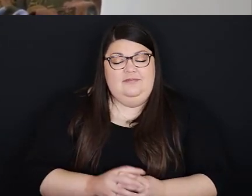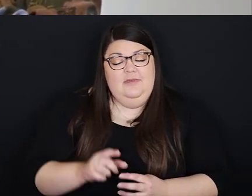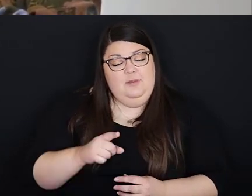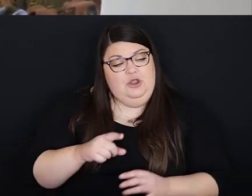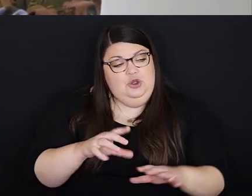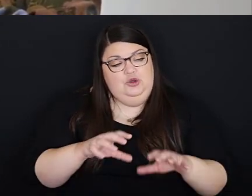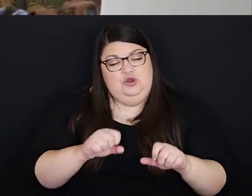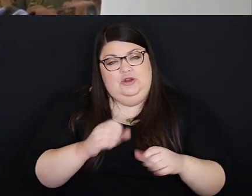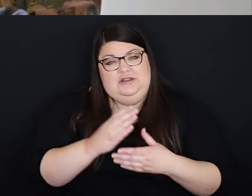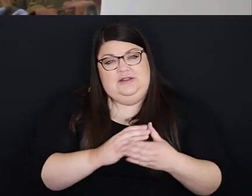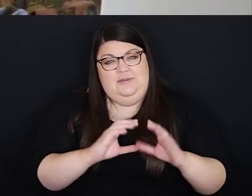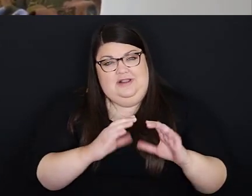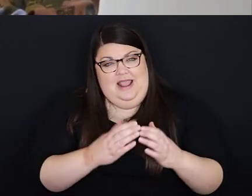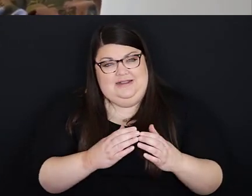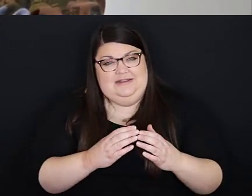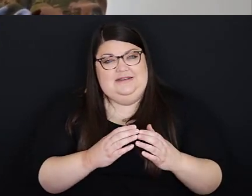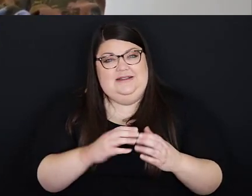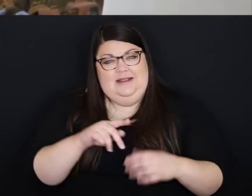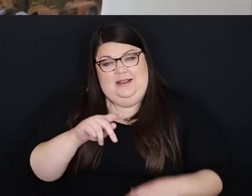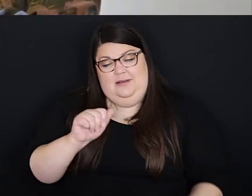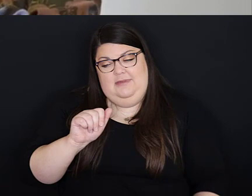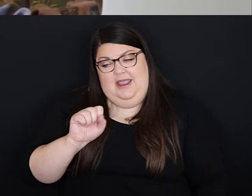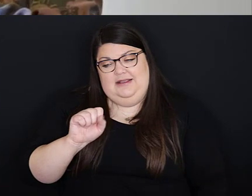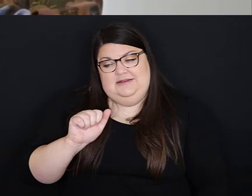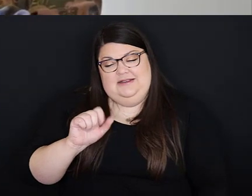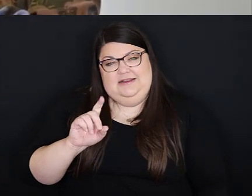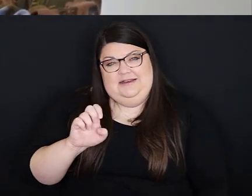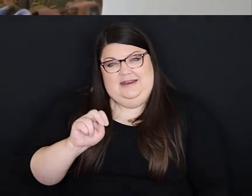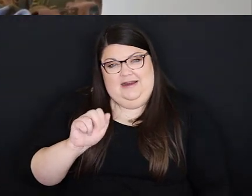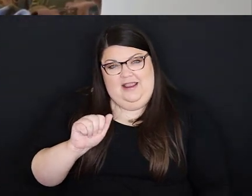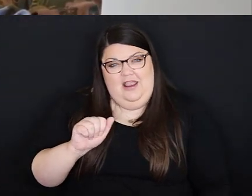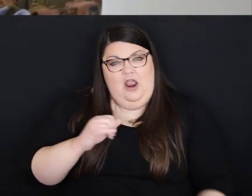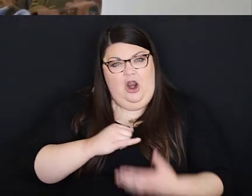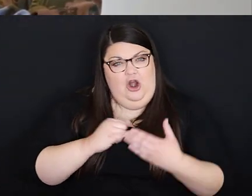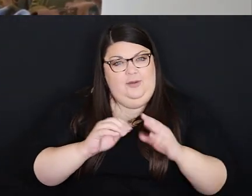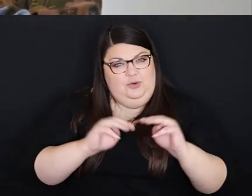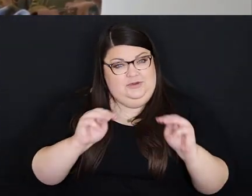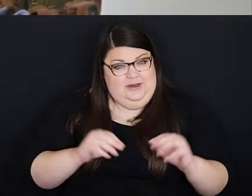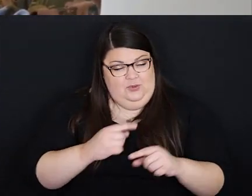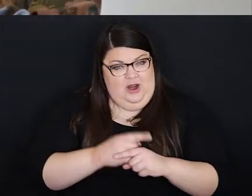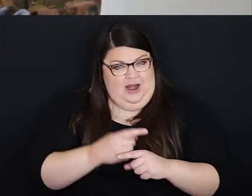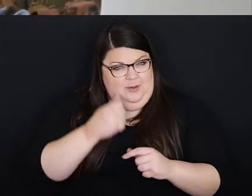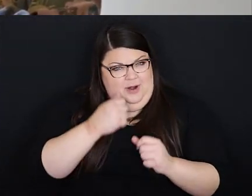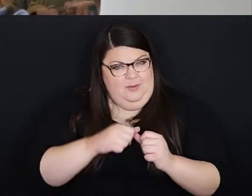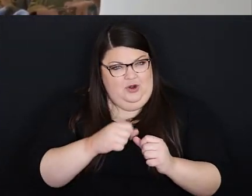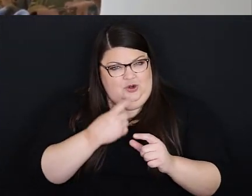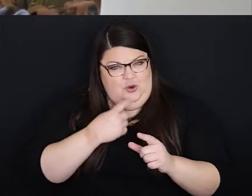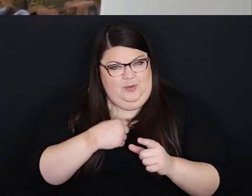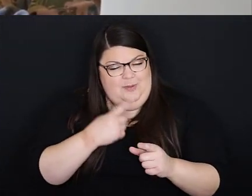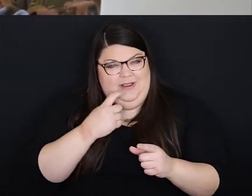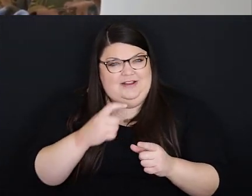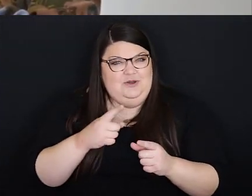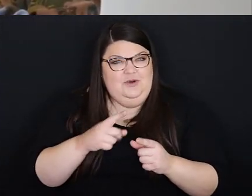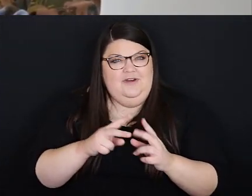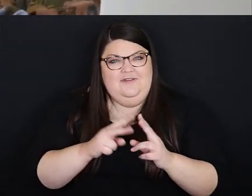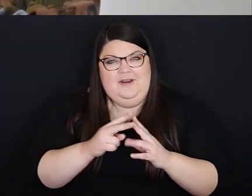at the Pasadena Art Museum. Oh, yeah. I recall you telling me, because you were a pretty precocious kid and